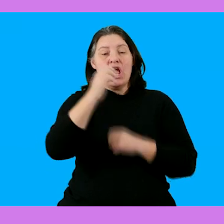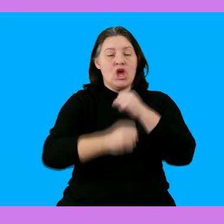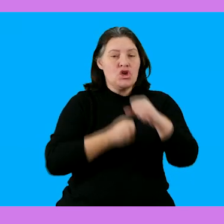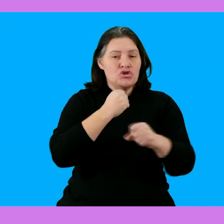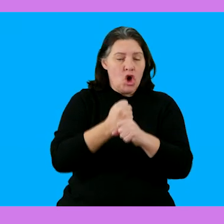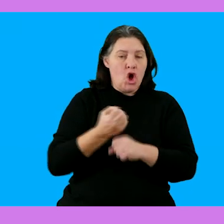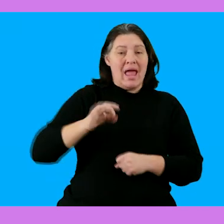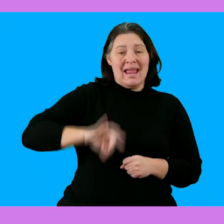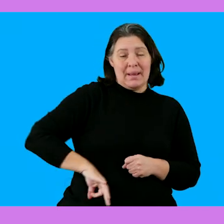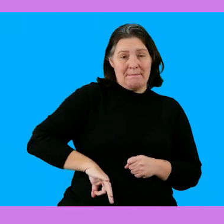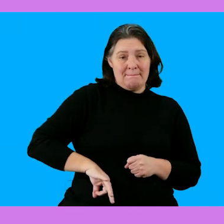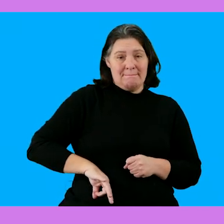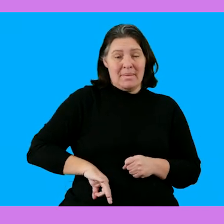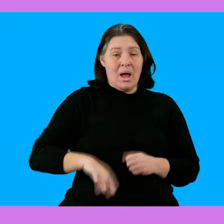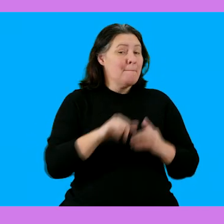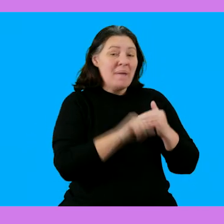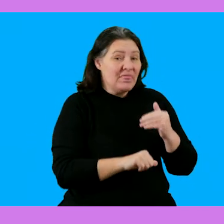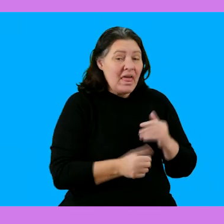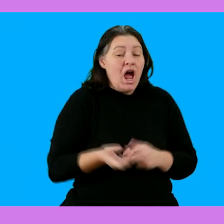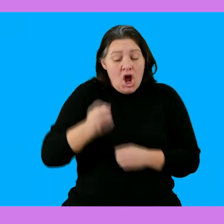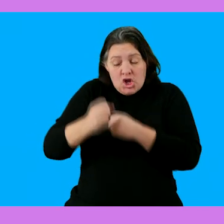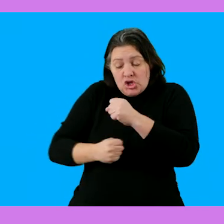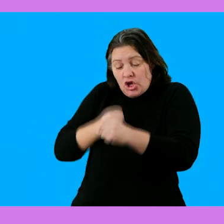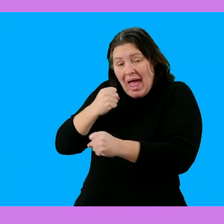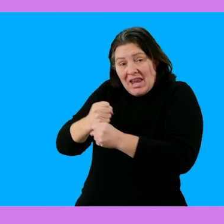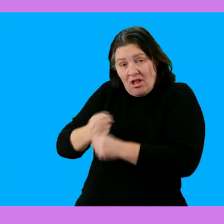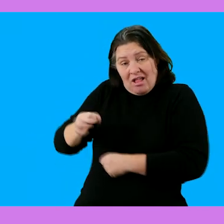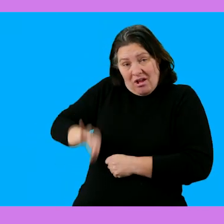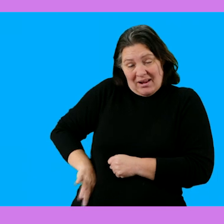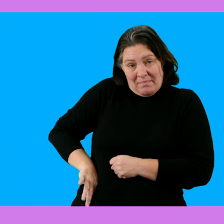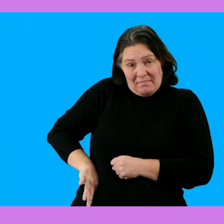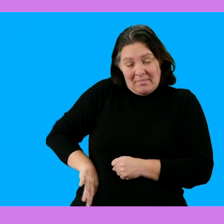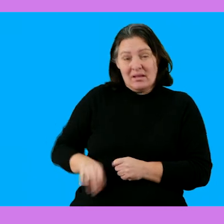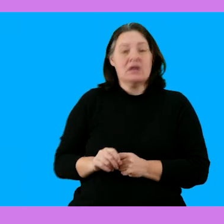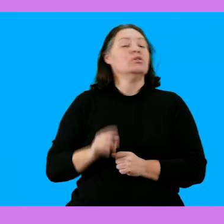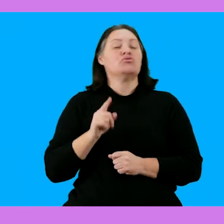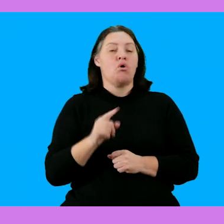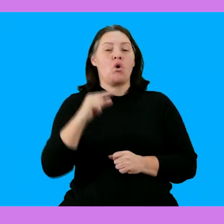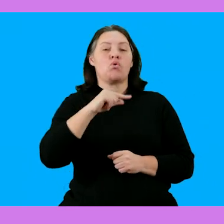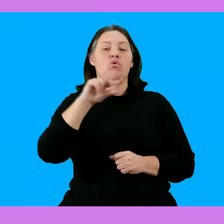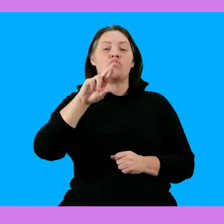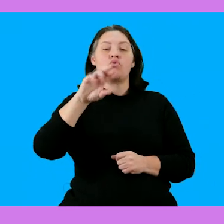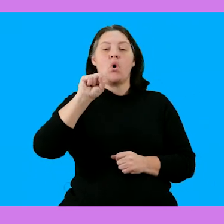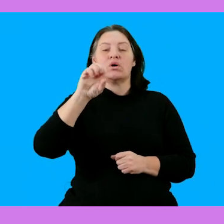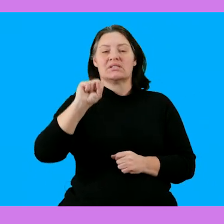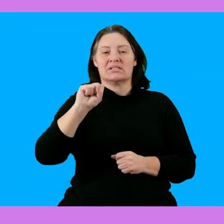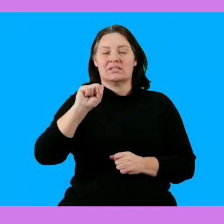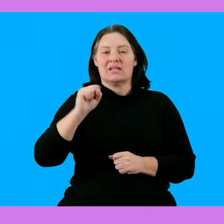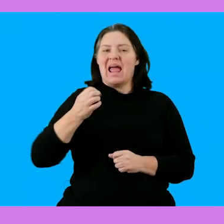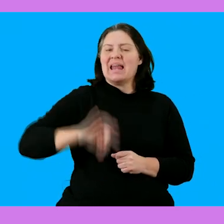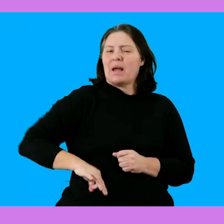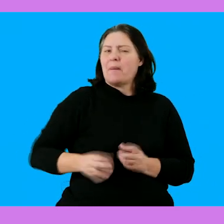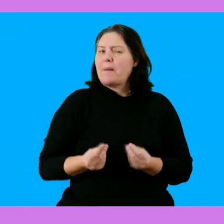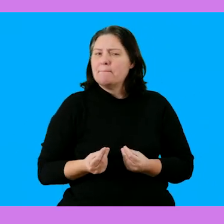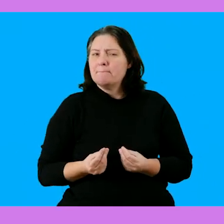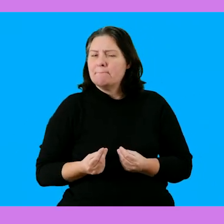income. Very important to note, now it is annual value that I need to calculate, right? So what will a gross income